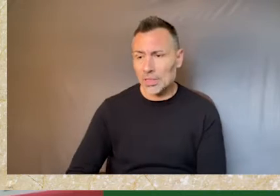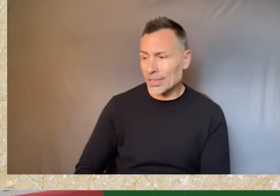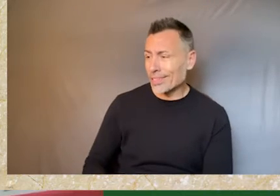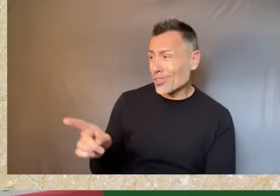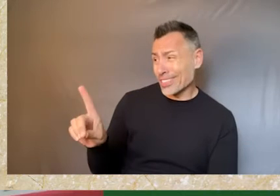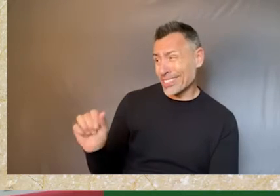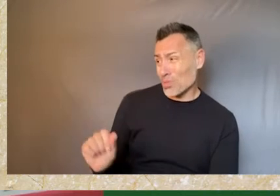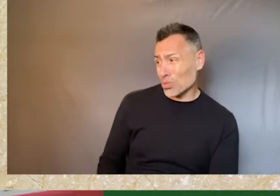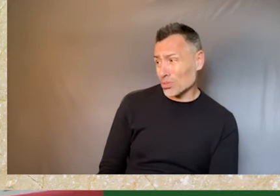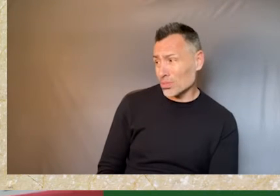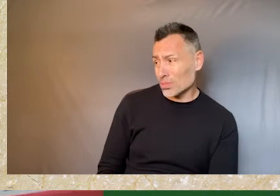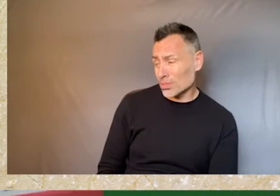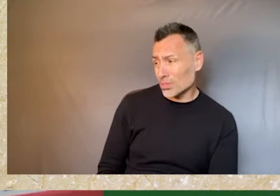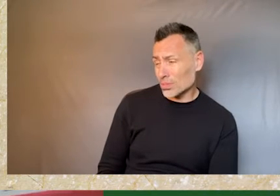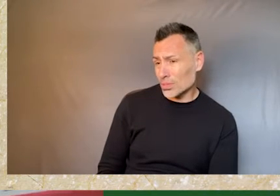disabled.